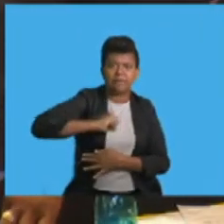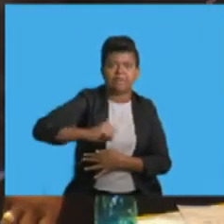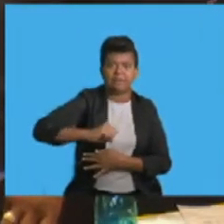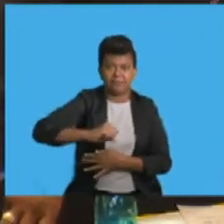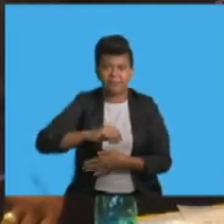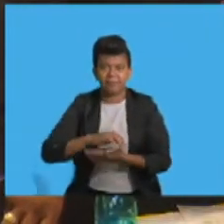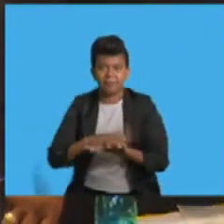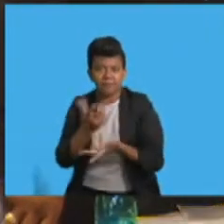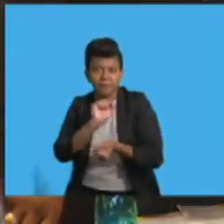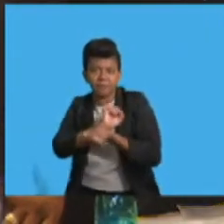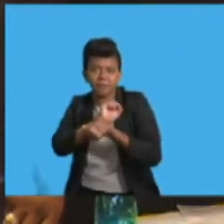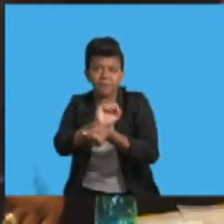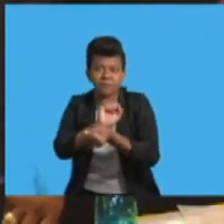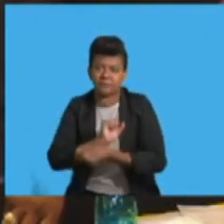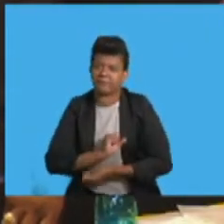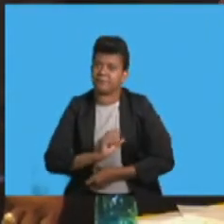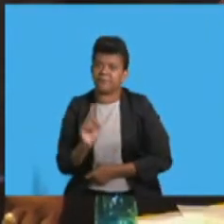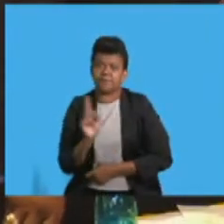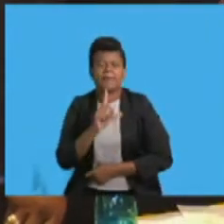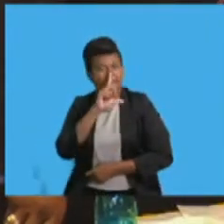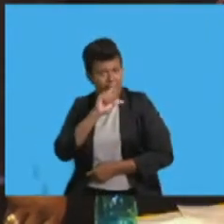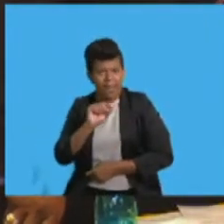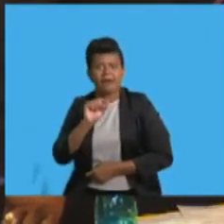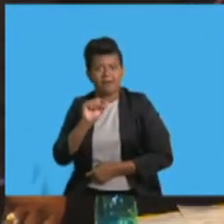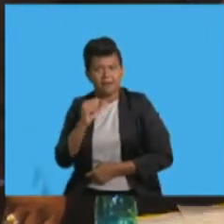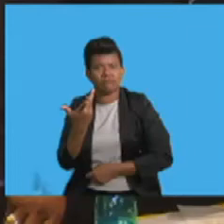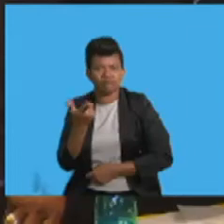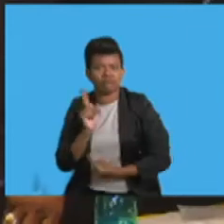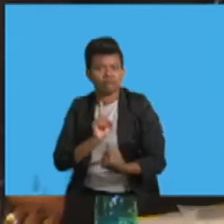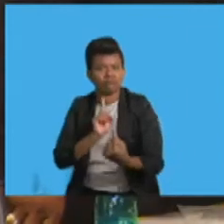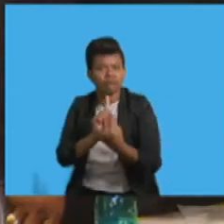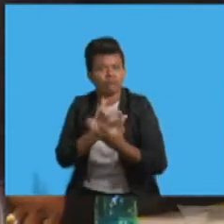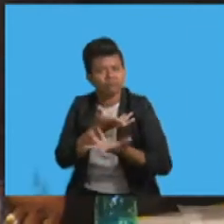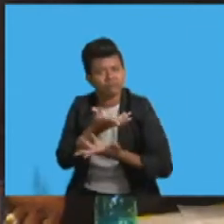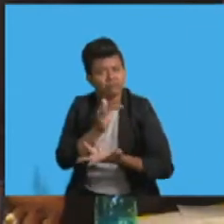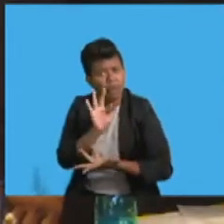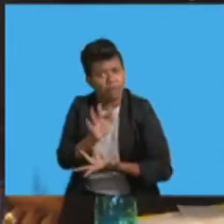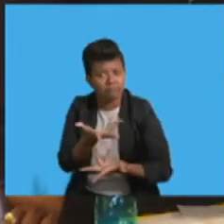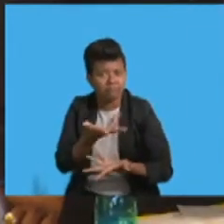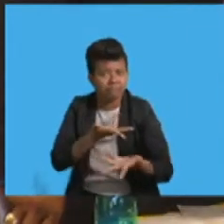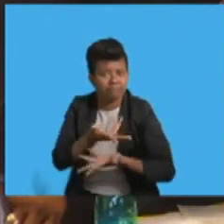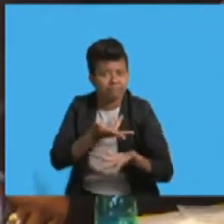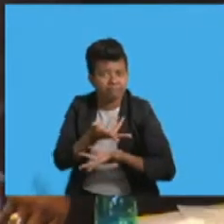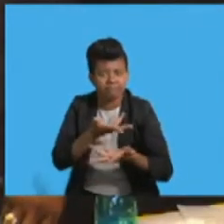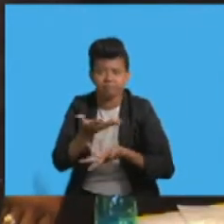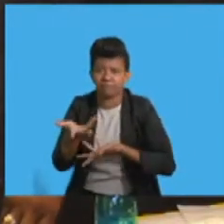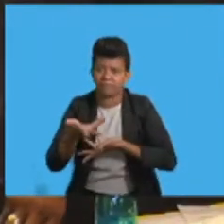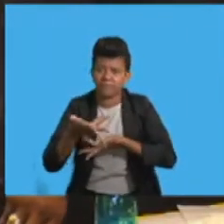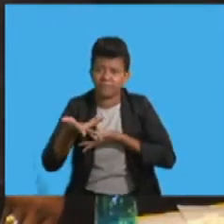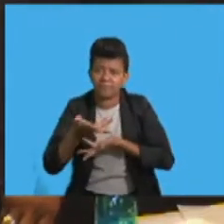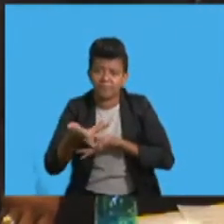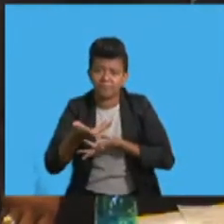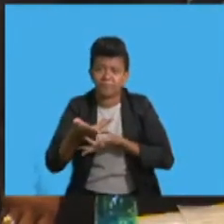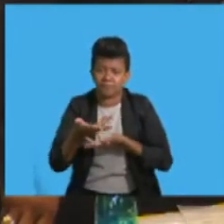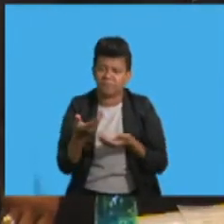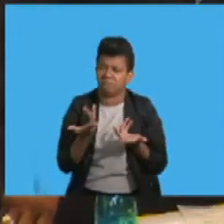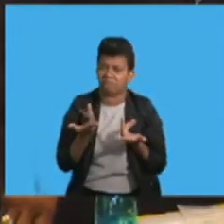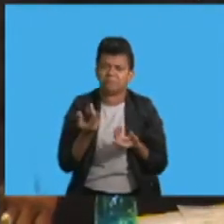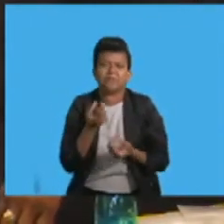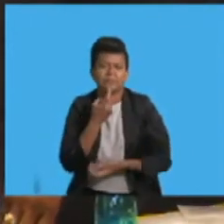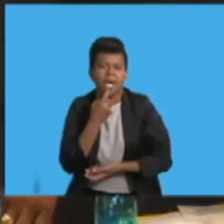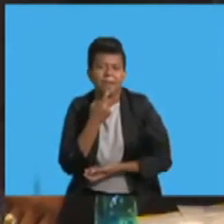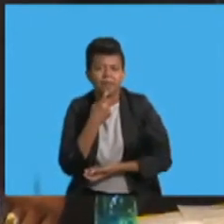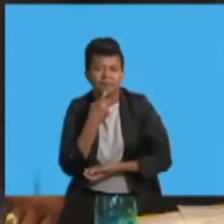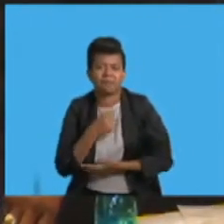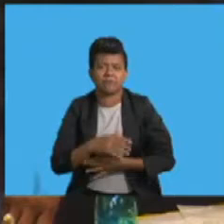And there are provisions for police to use reasonable force, and sometimes this goes overboard. I